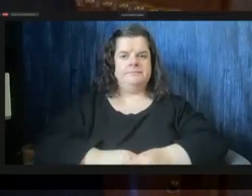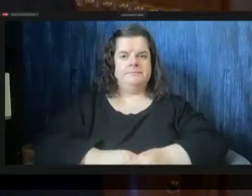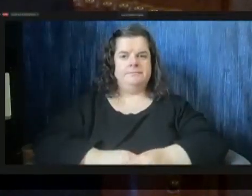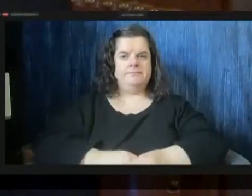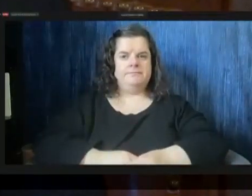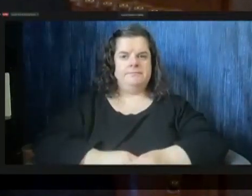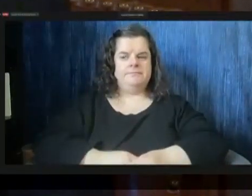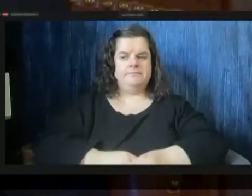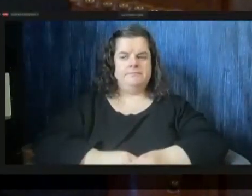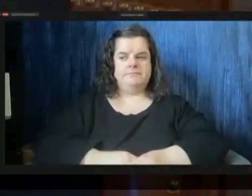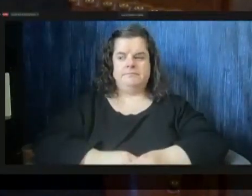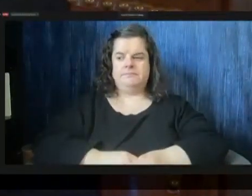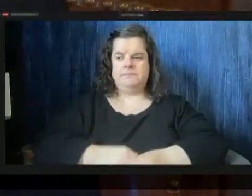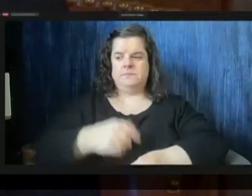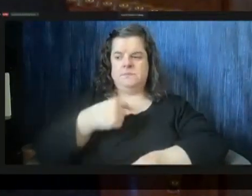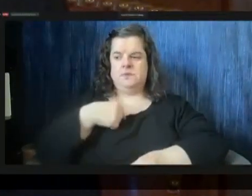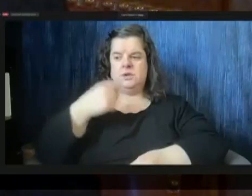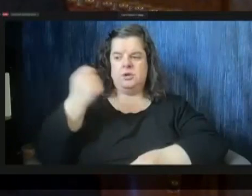I do understand